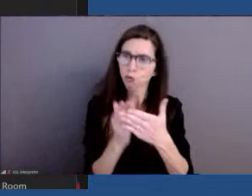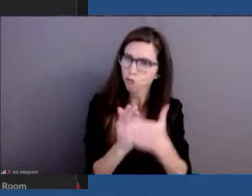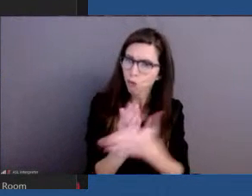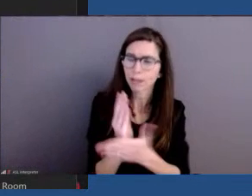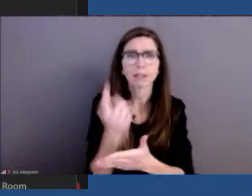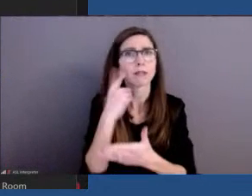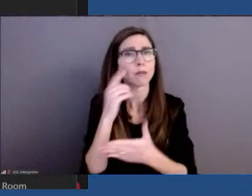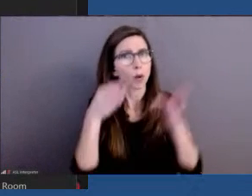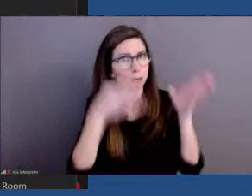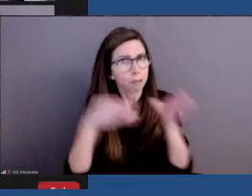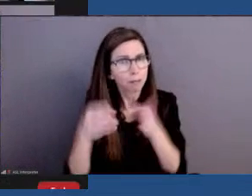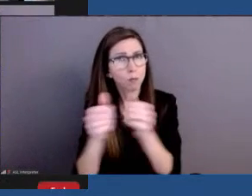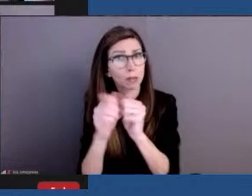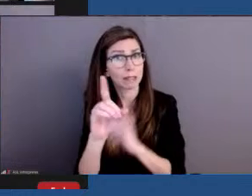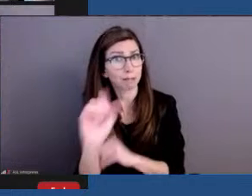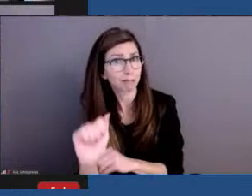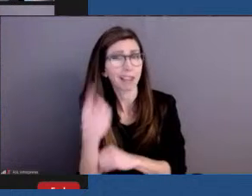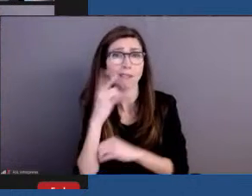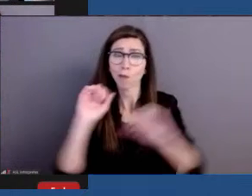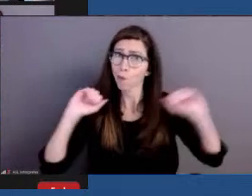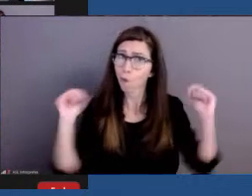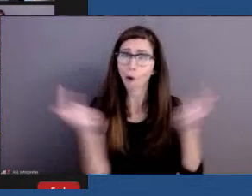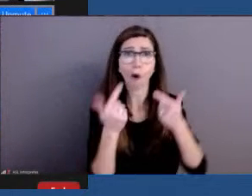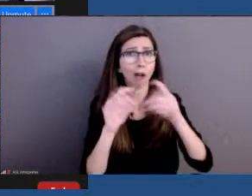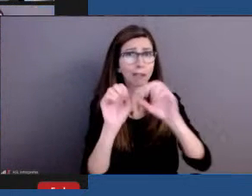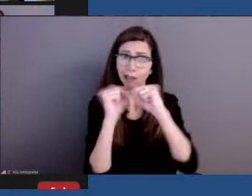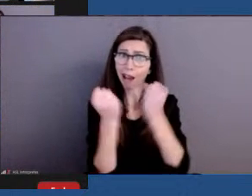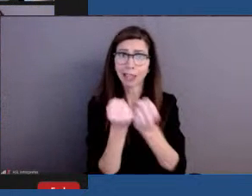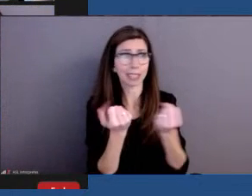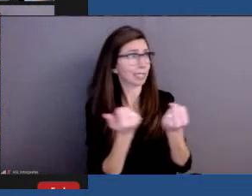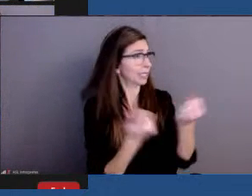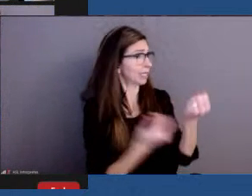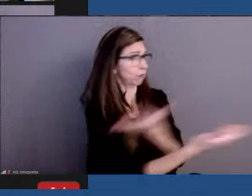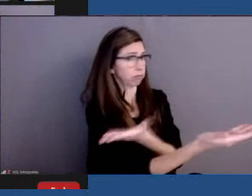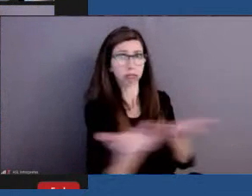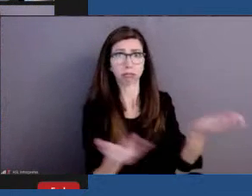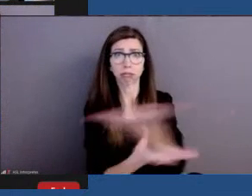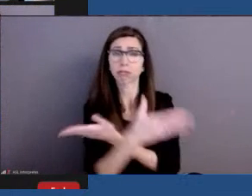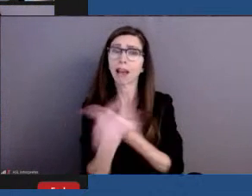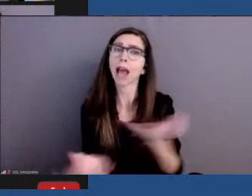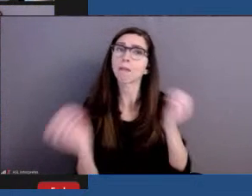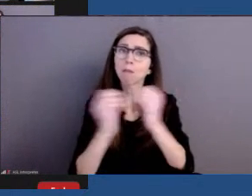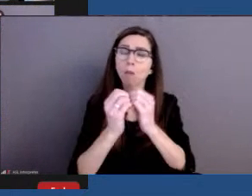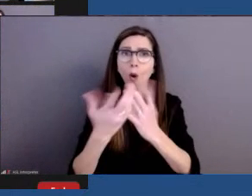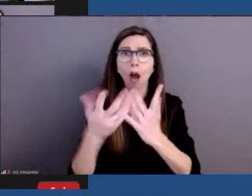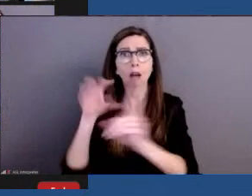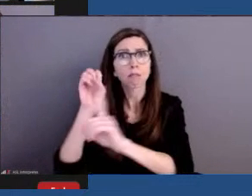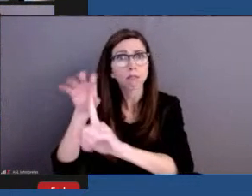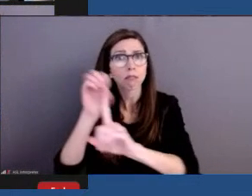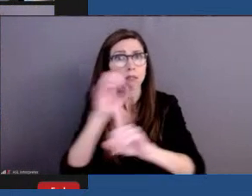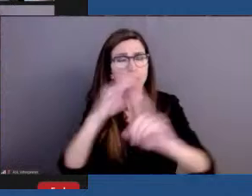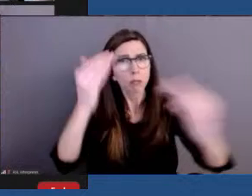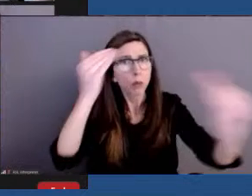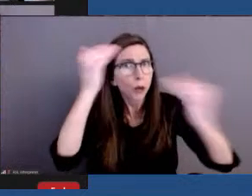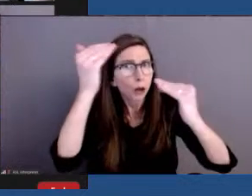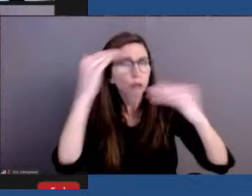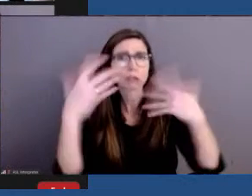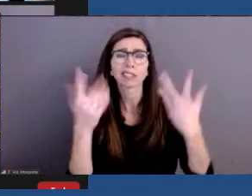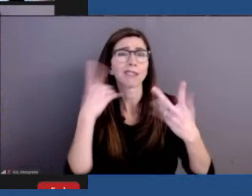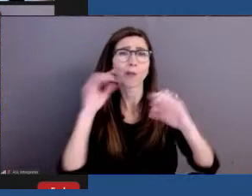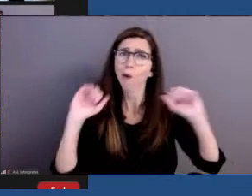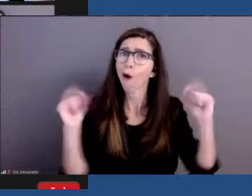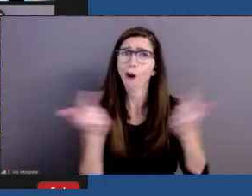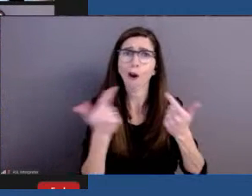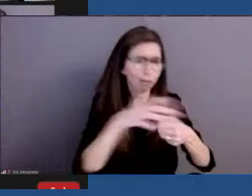of society and development, and to increase awareness of the situation of persons with disabilities in every aspect of political, social,